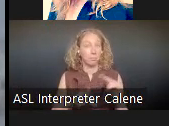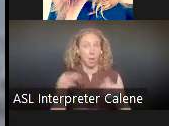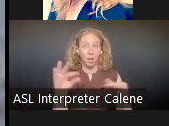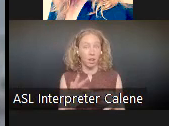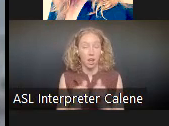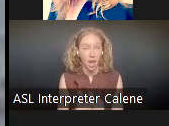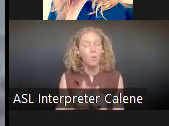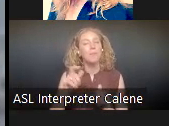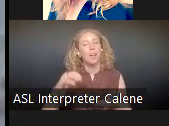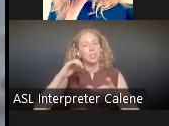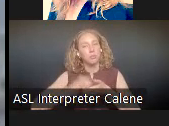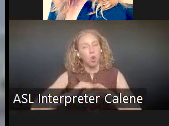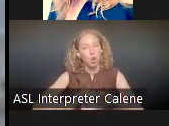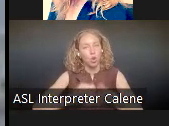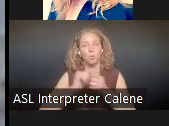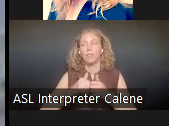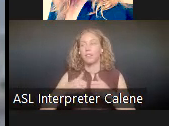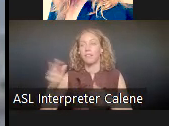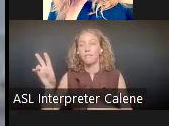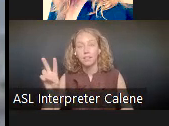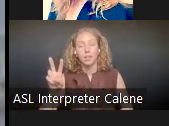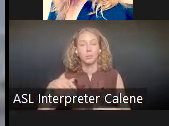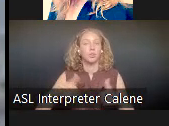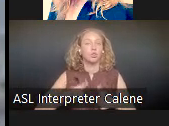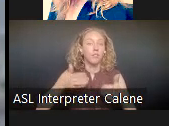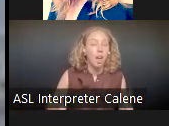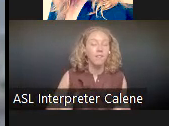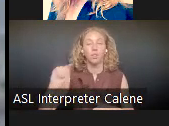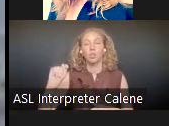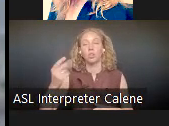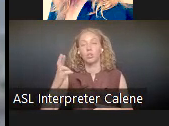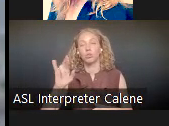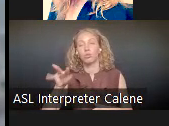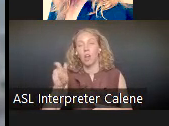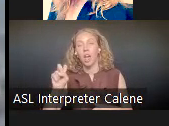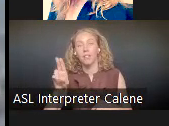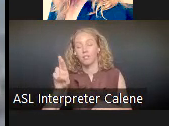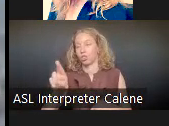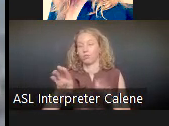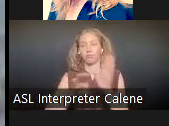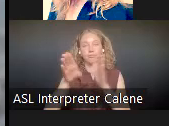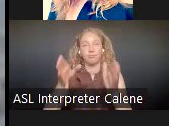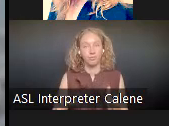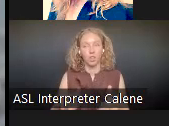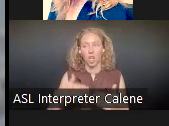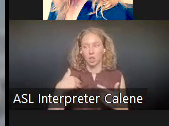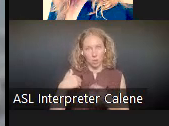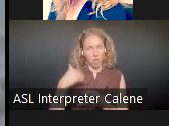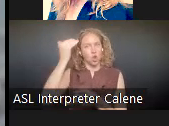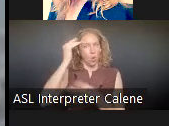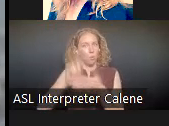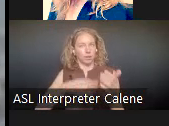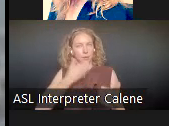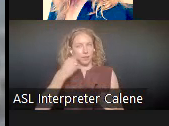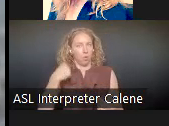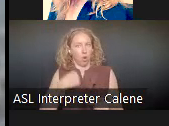partner together with the victim, the survivor, or the thriver. Because we don't know what's best for us, but the more insight we get, the